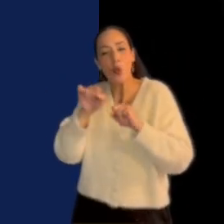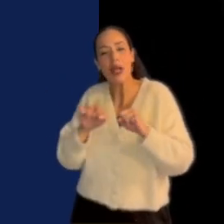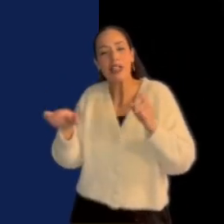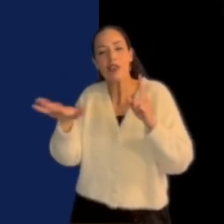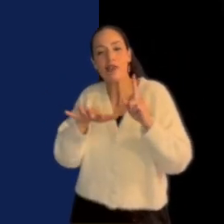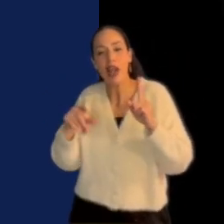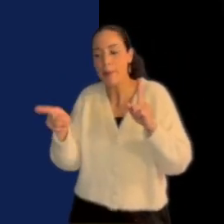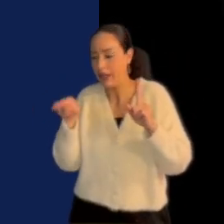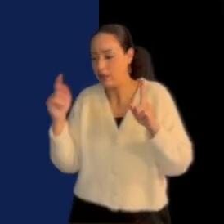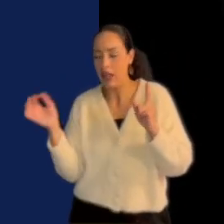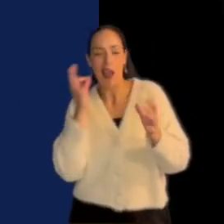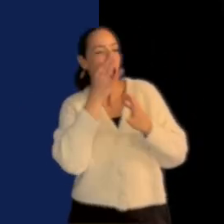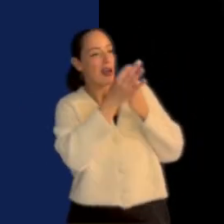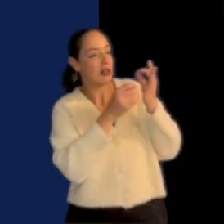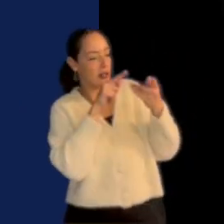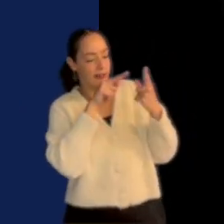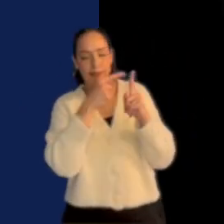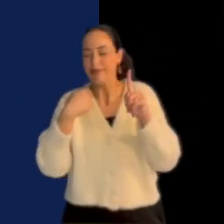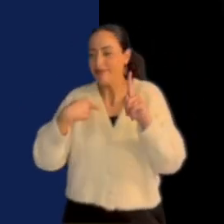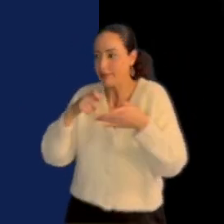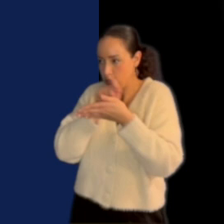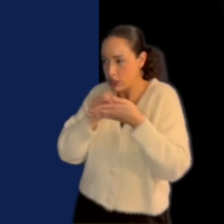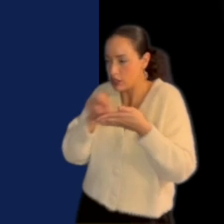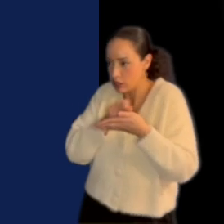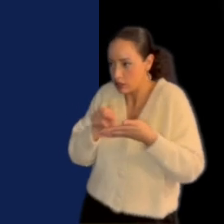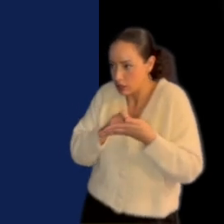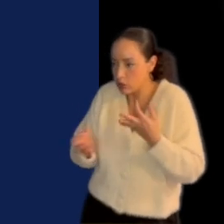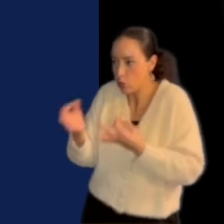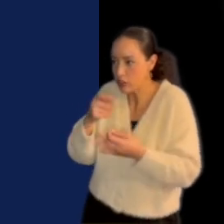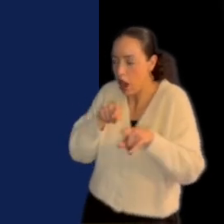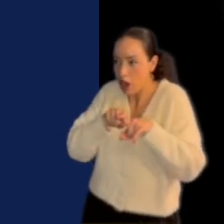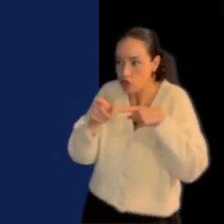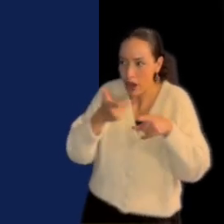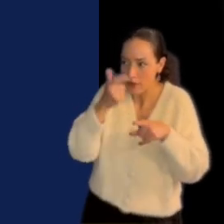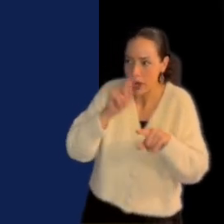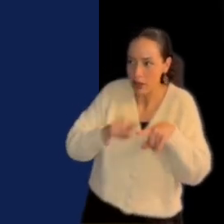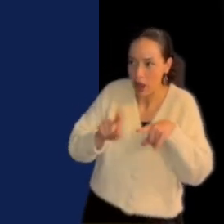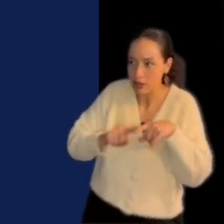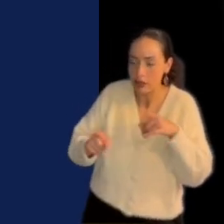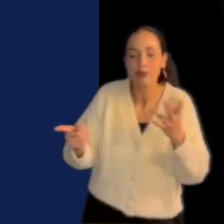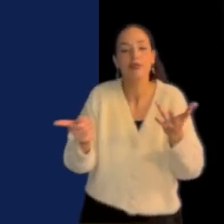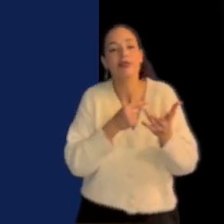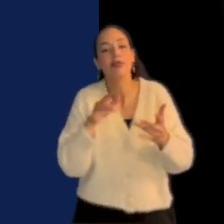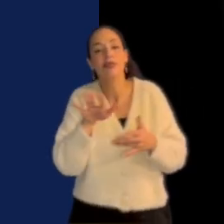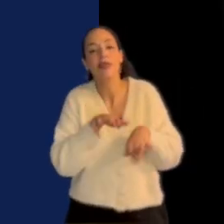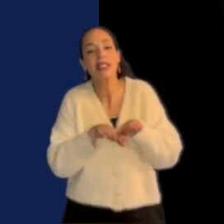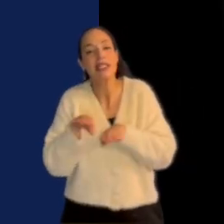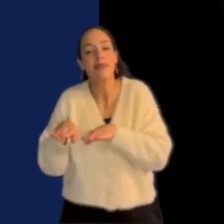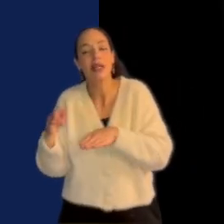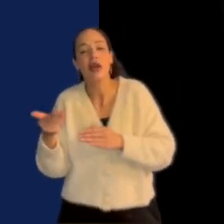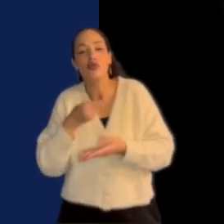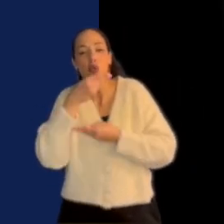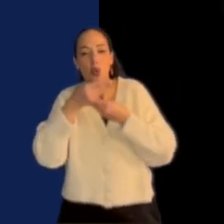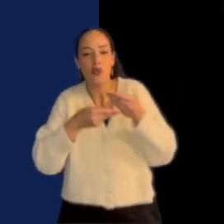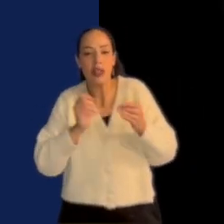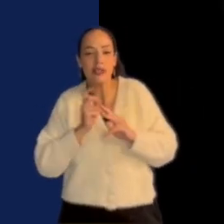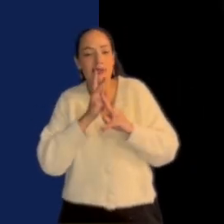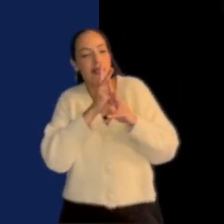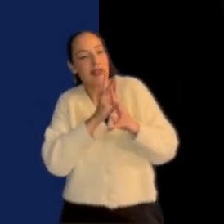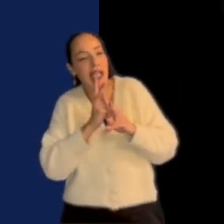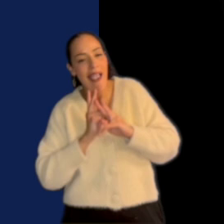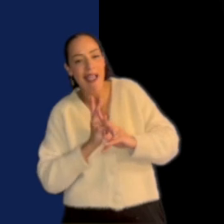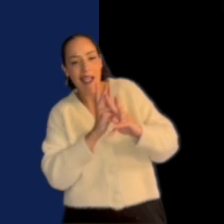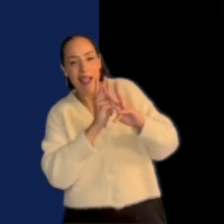try and find the answers for them. Other families shared similar stories of care and kindness which went above and beyond what was expected.